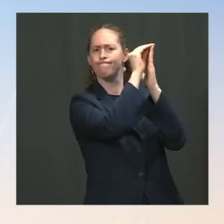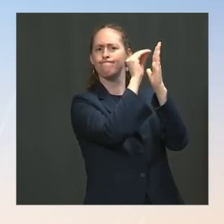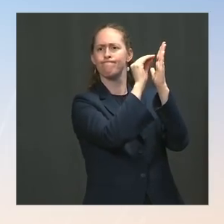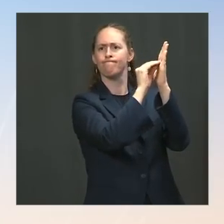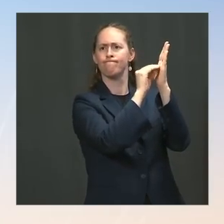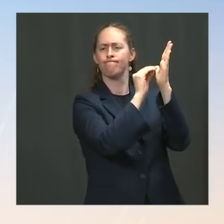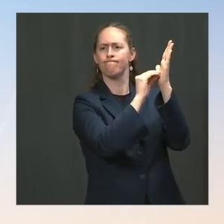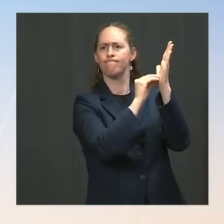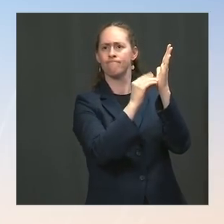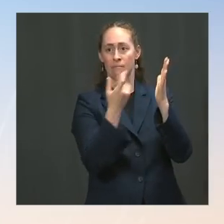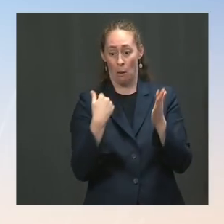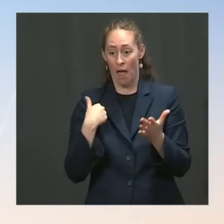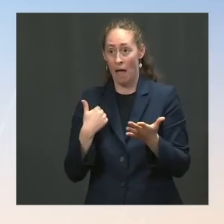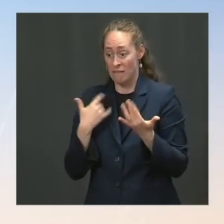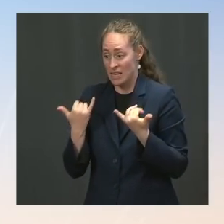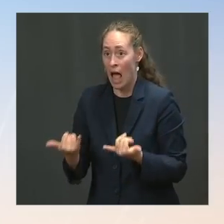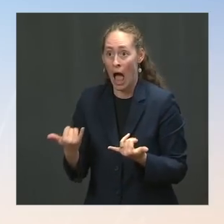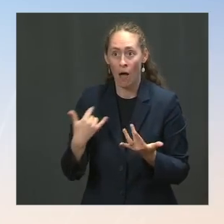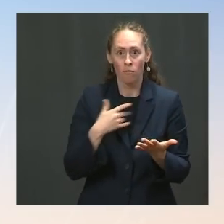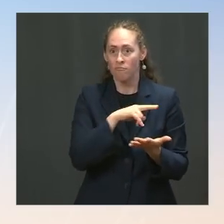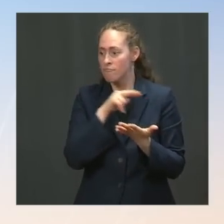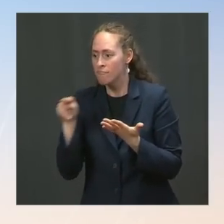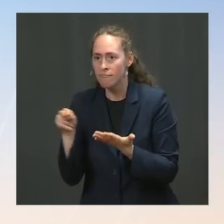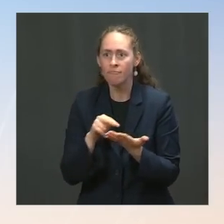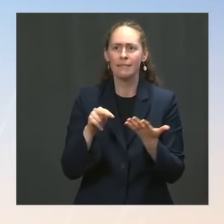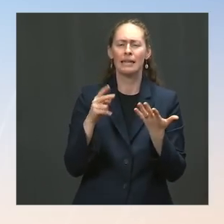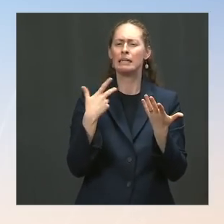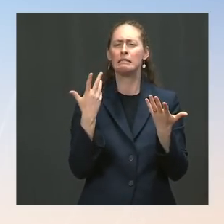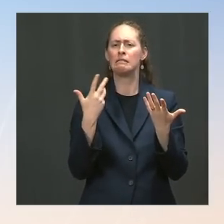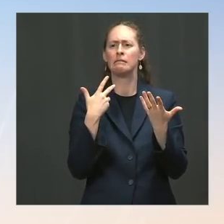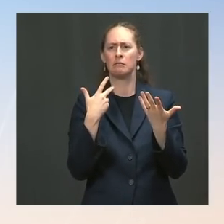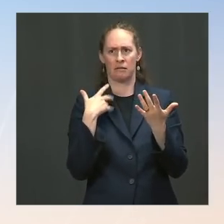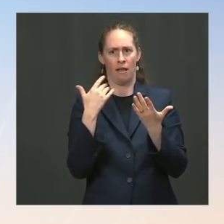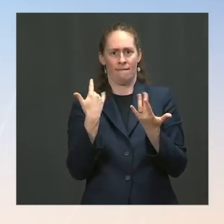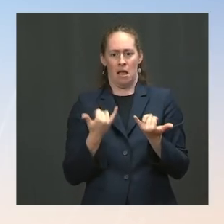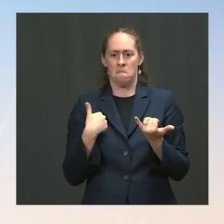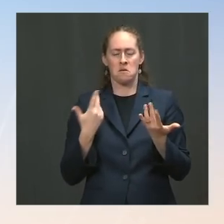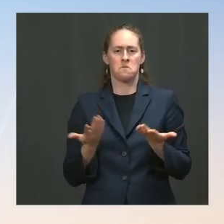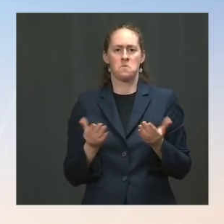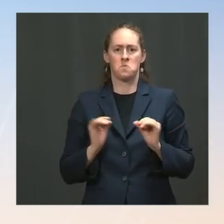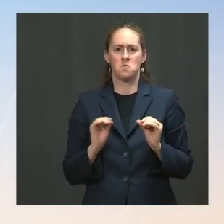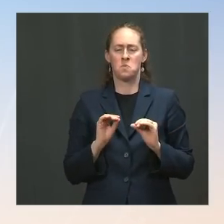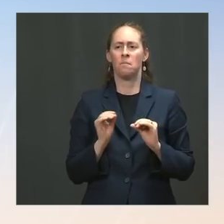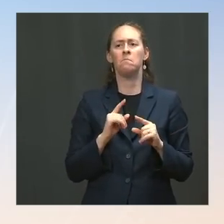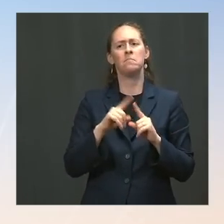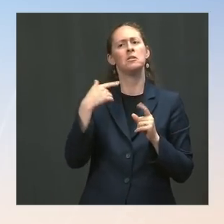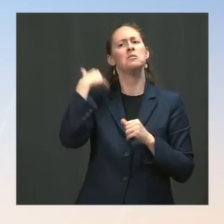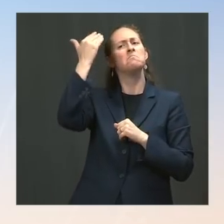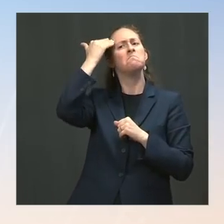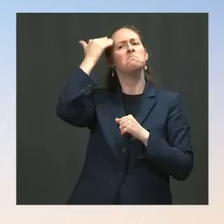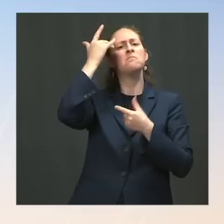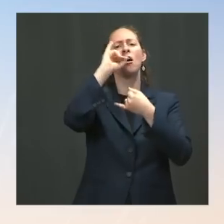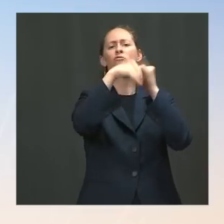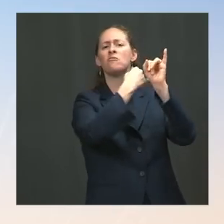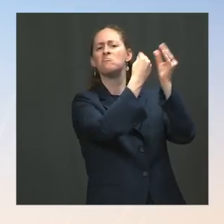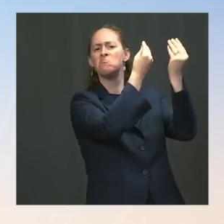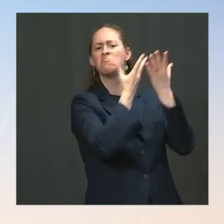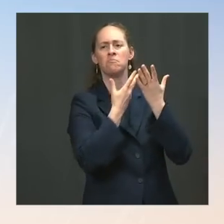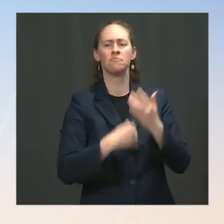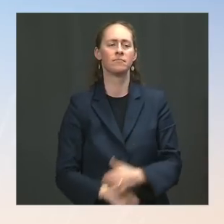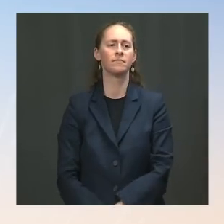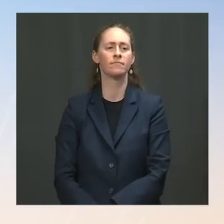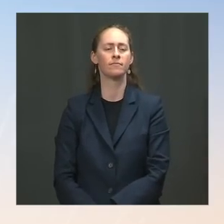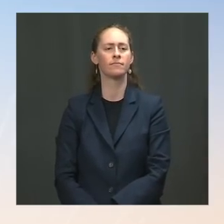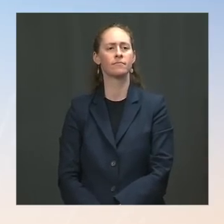numbers that China has contributed to the global community. Go ahead. Thanks, Jen. The automakers that are appearing with the president today at